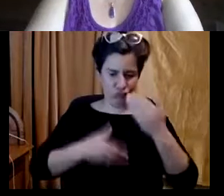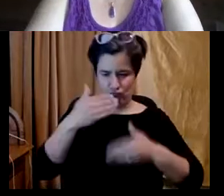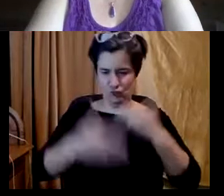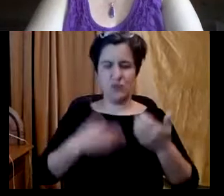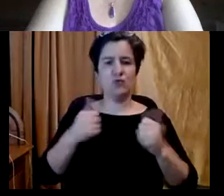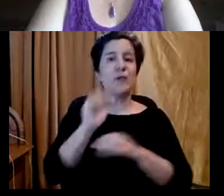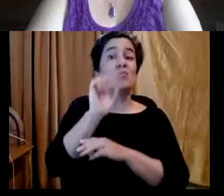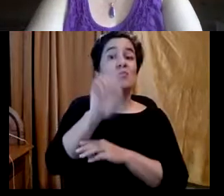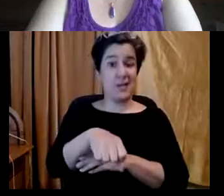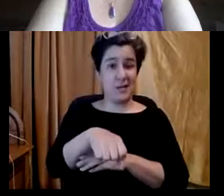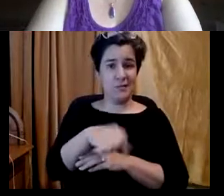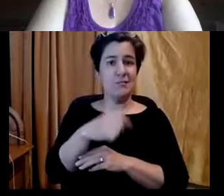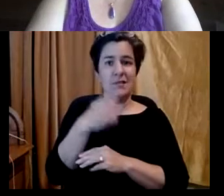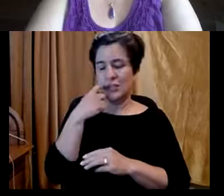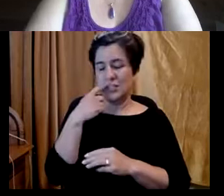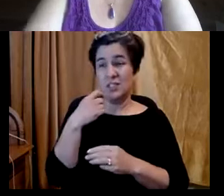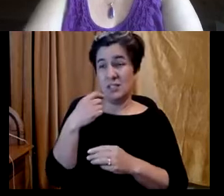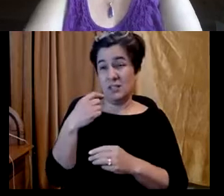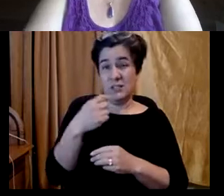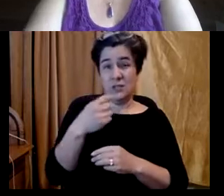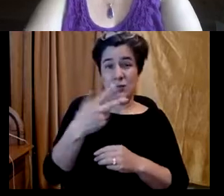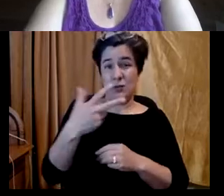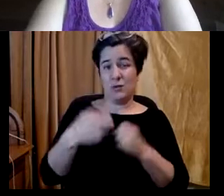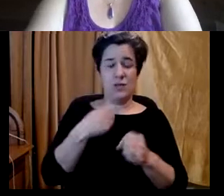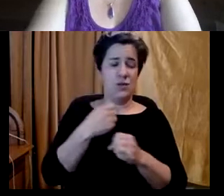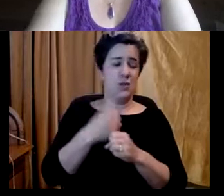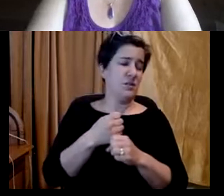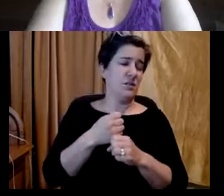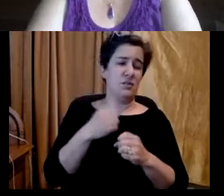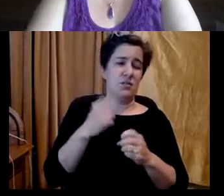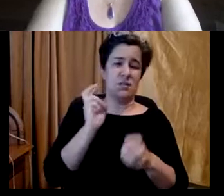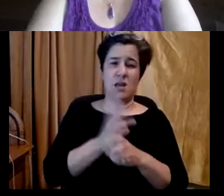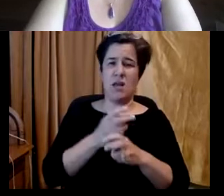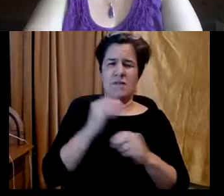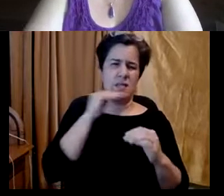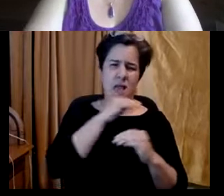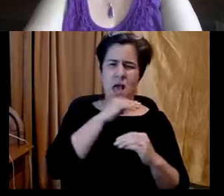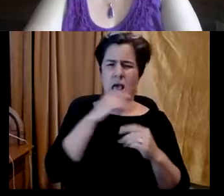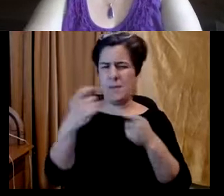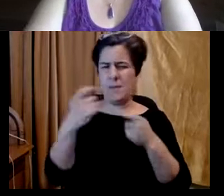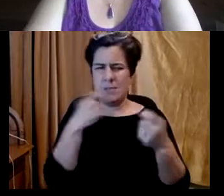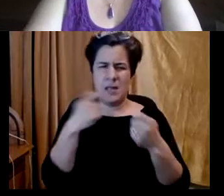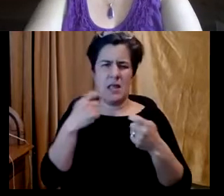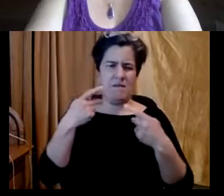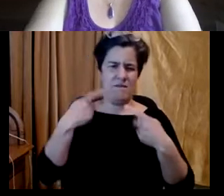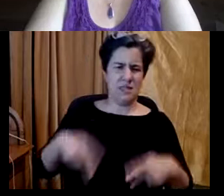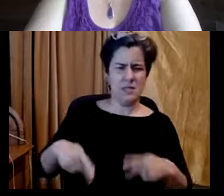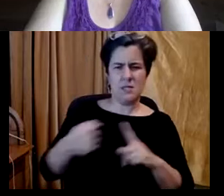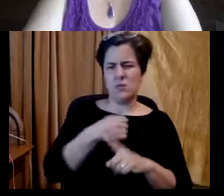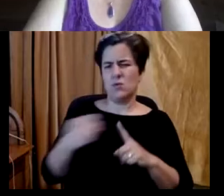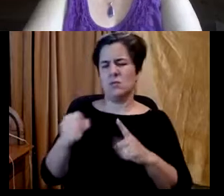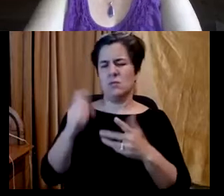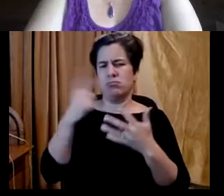almost 5 years were brutal. I was lied to, I was manipulated. There was physical violence